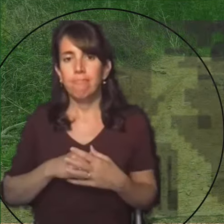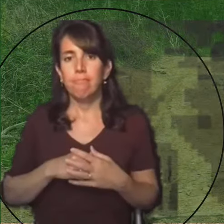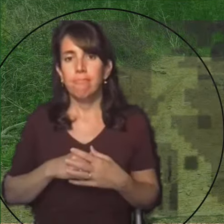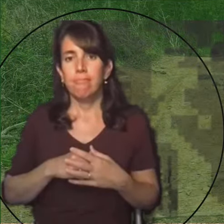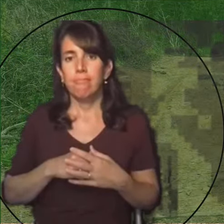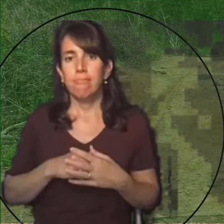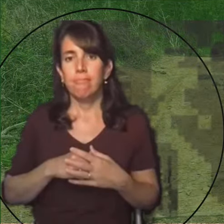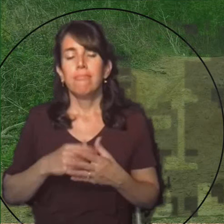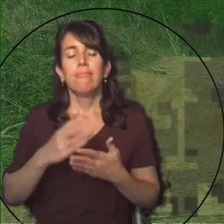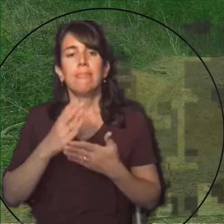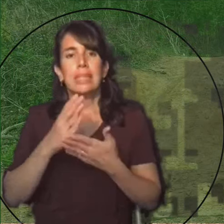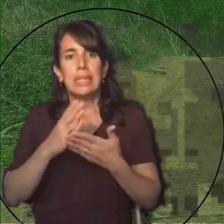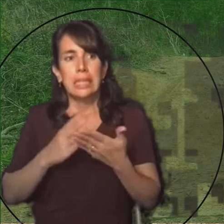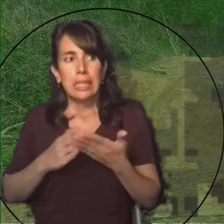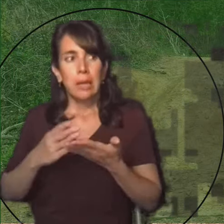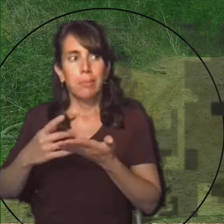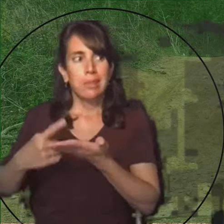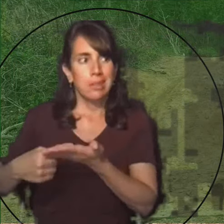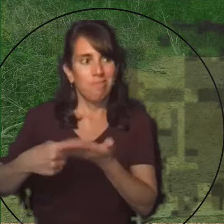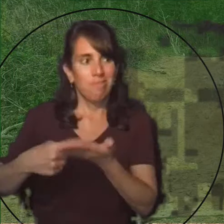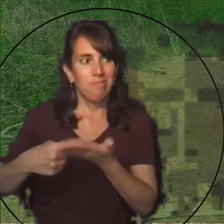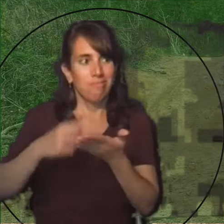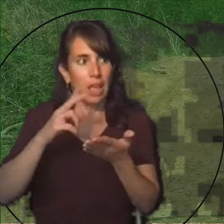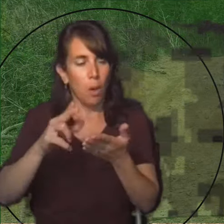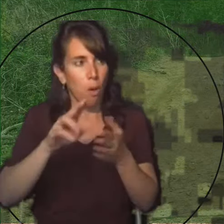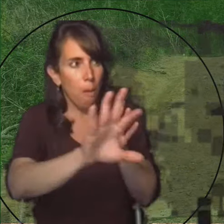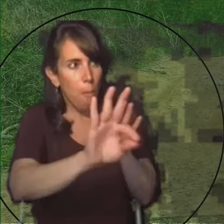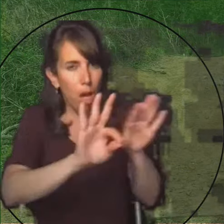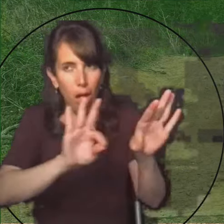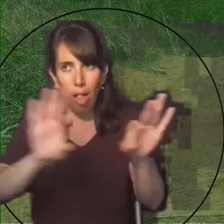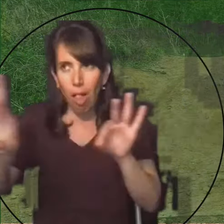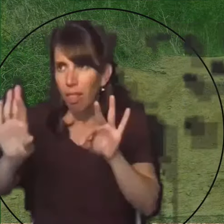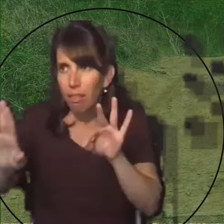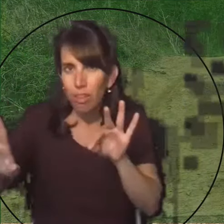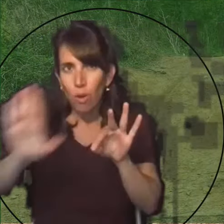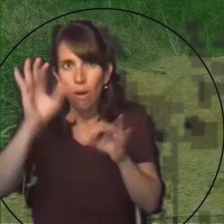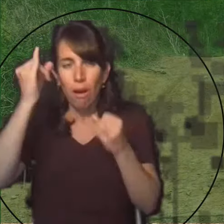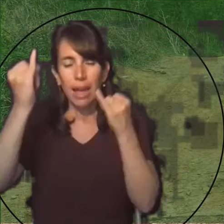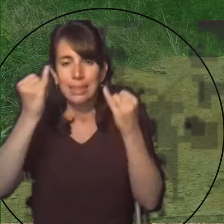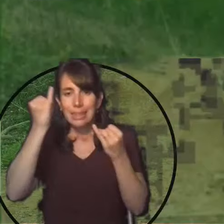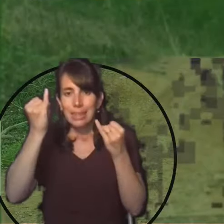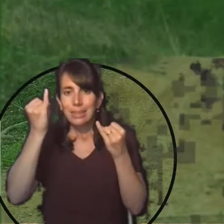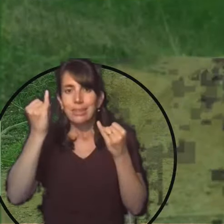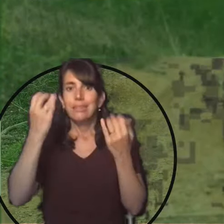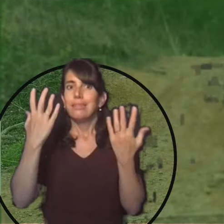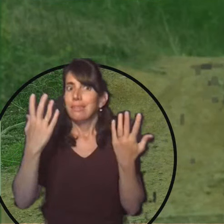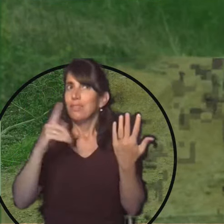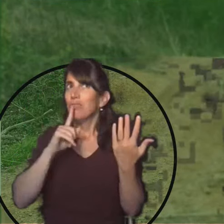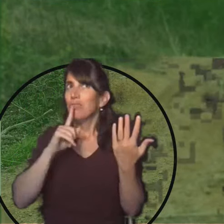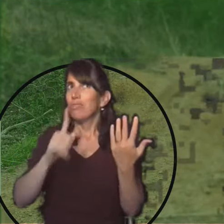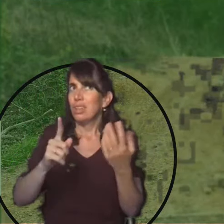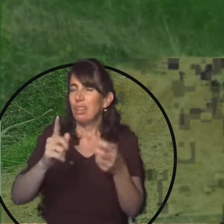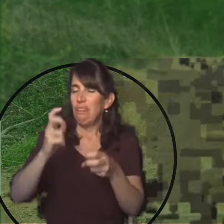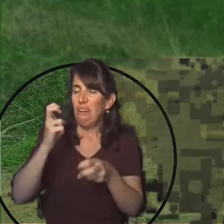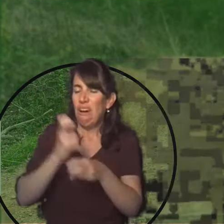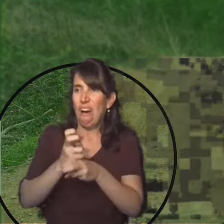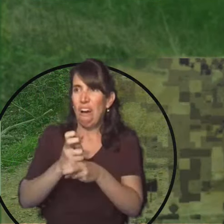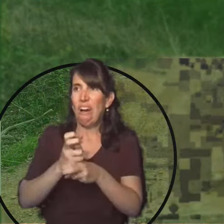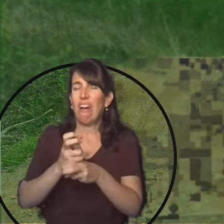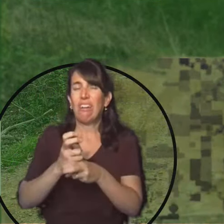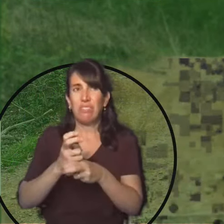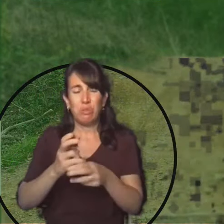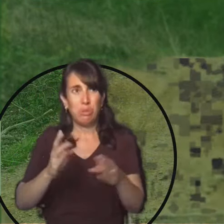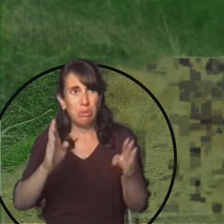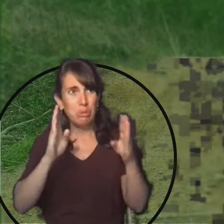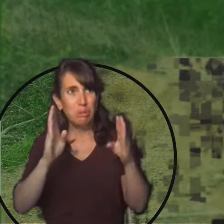And I think some of this, we just want to kind of pull out, you know, we've been talking about all these, you know, it's really hard to listen to so much of this violence that people are